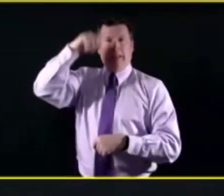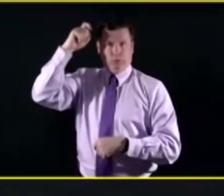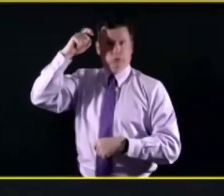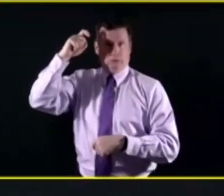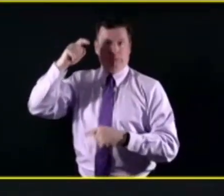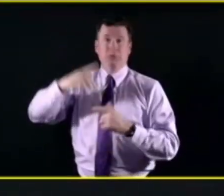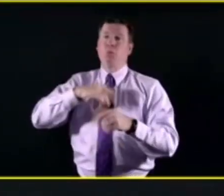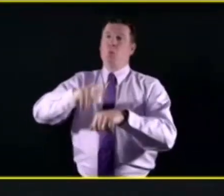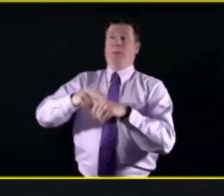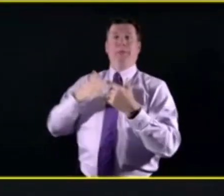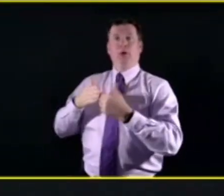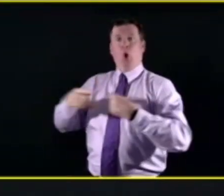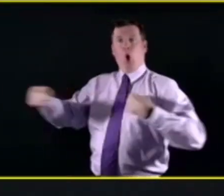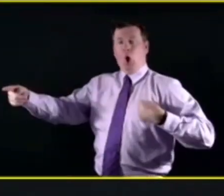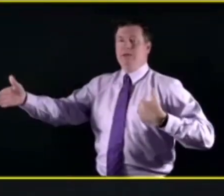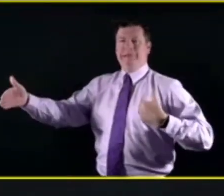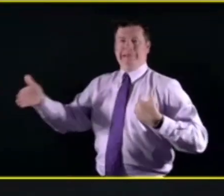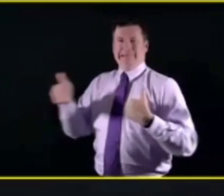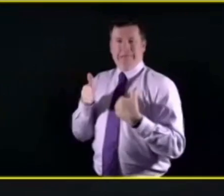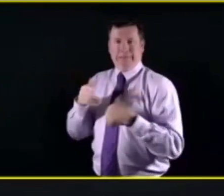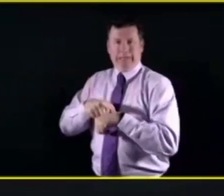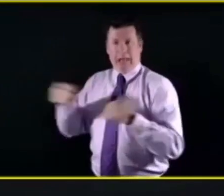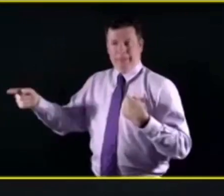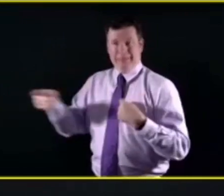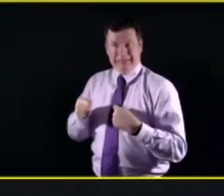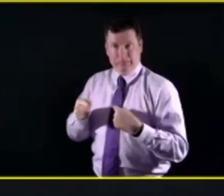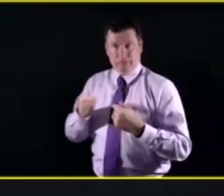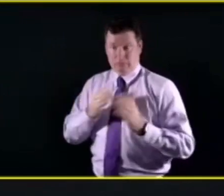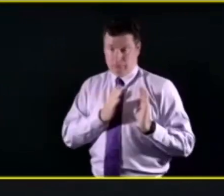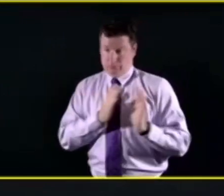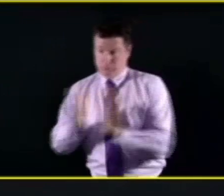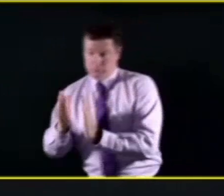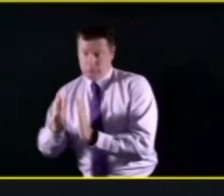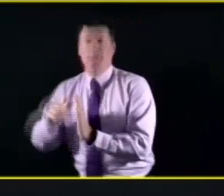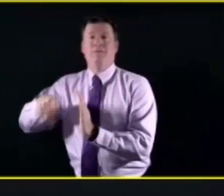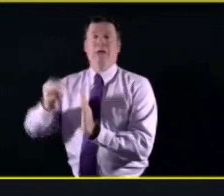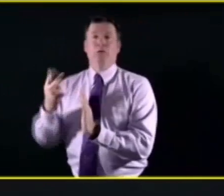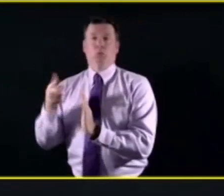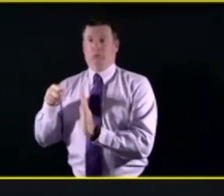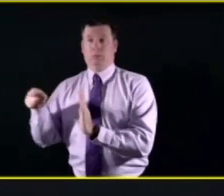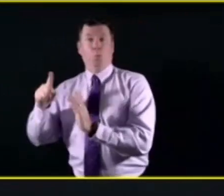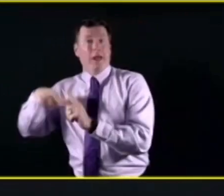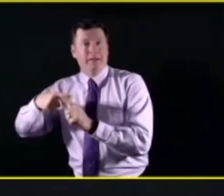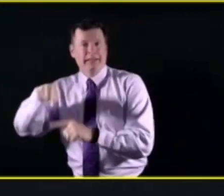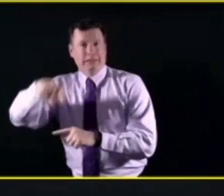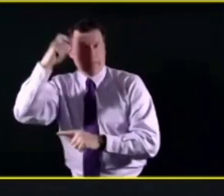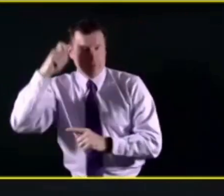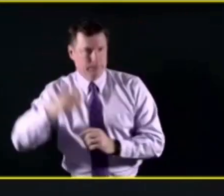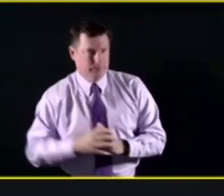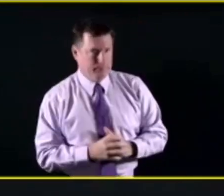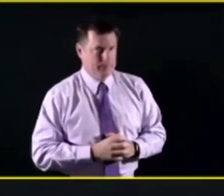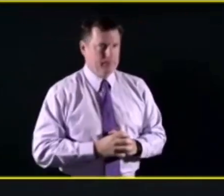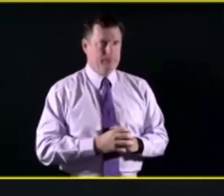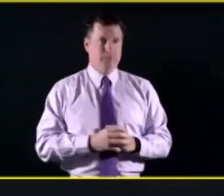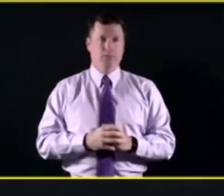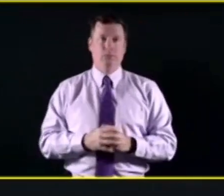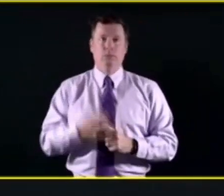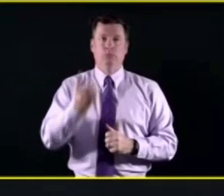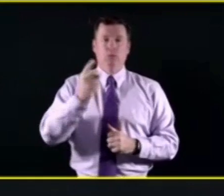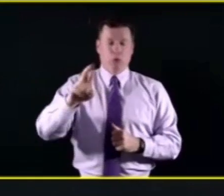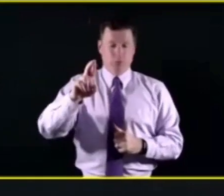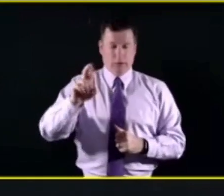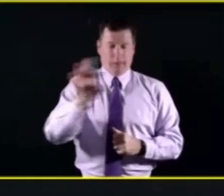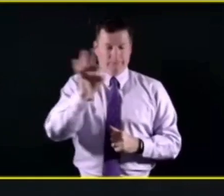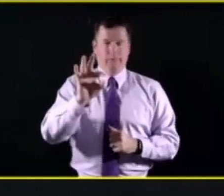Yes, and you know, I would just add to that, as anxious as we all are for a vaccine, this study is being constructed